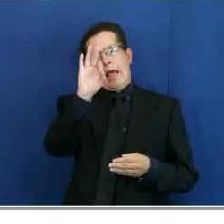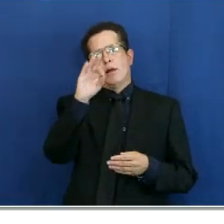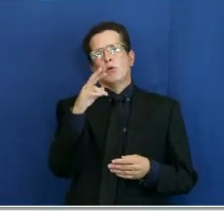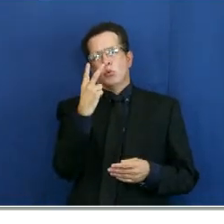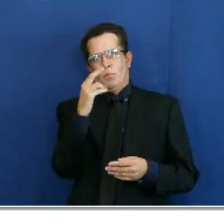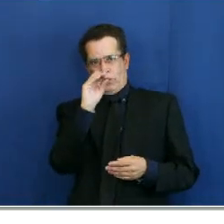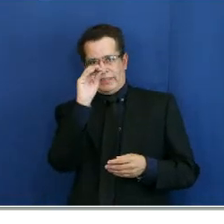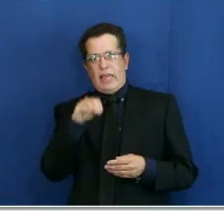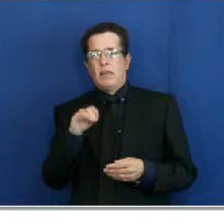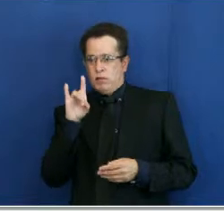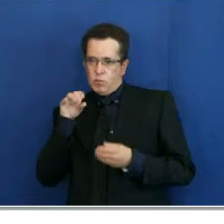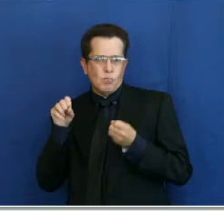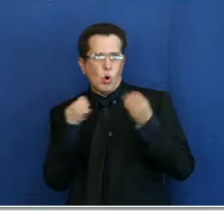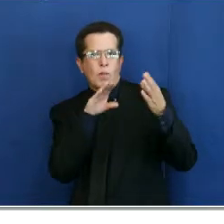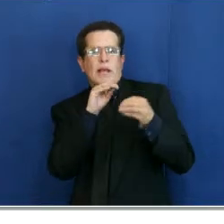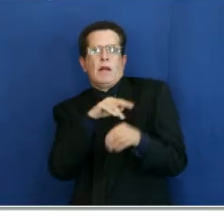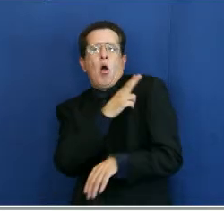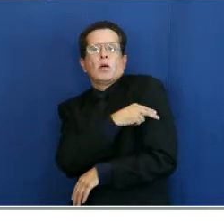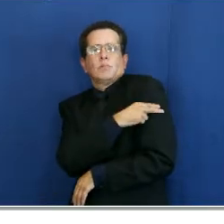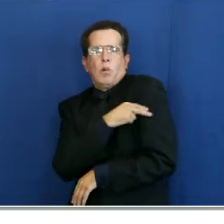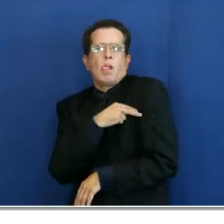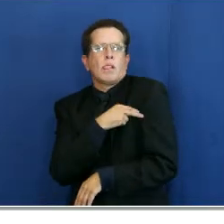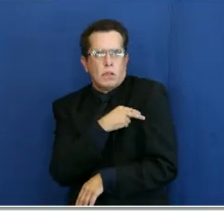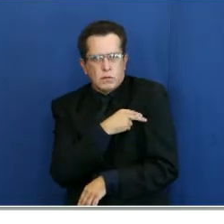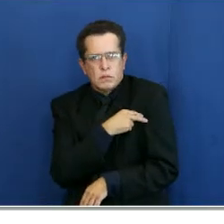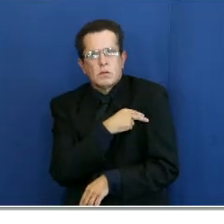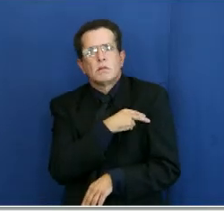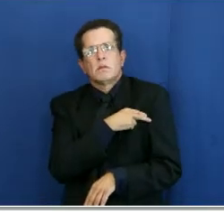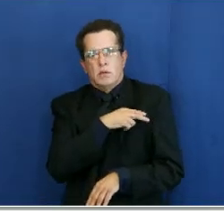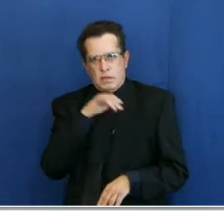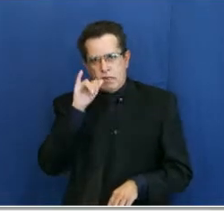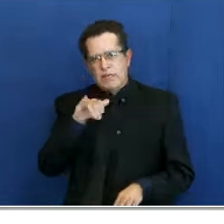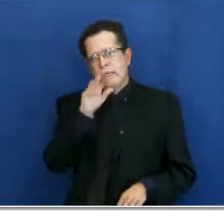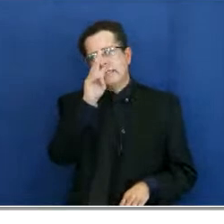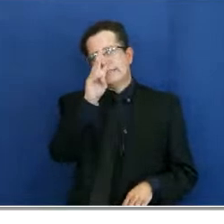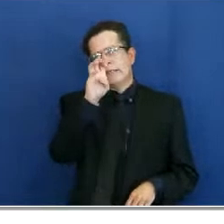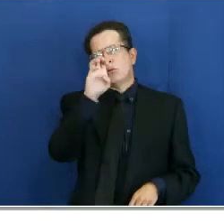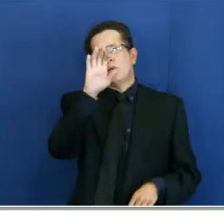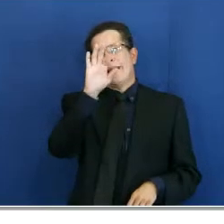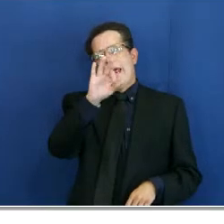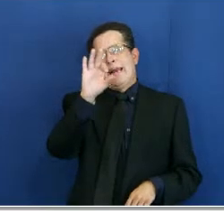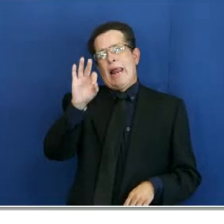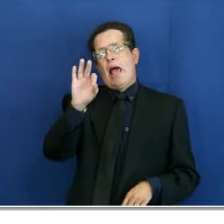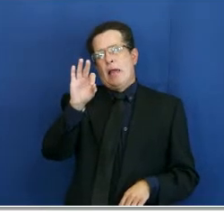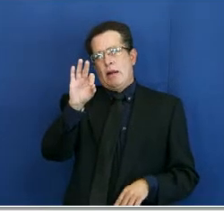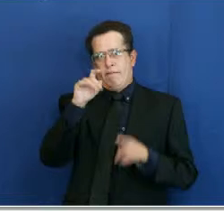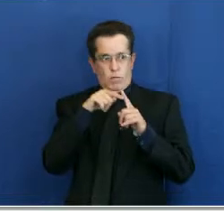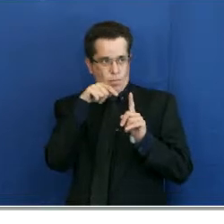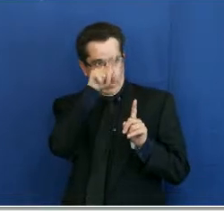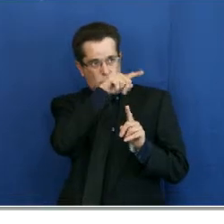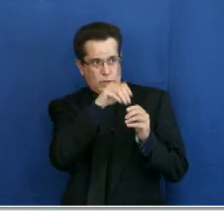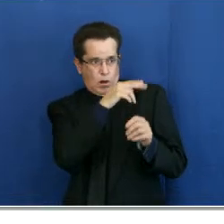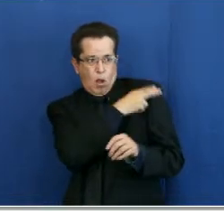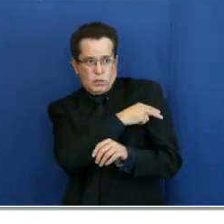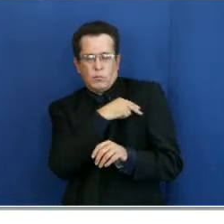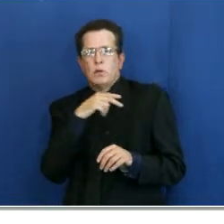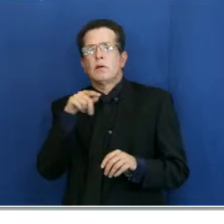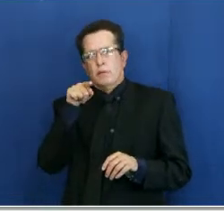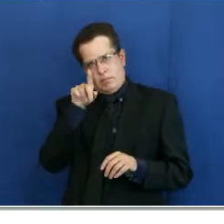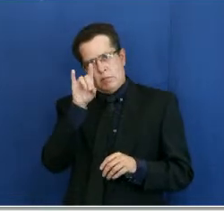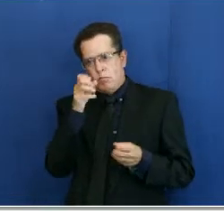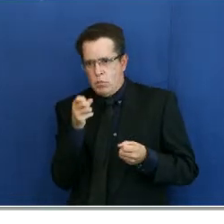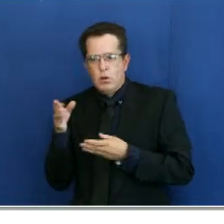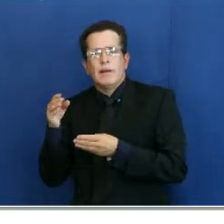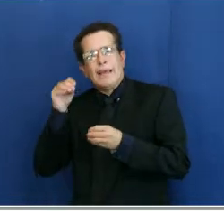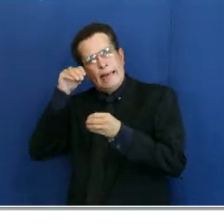cases, have been hospitalized, and the 699 of these hospitalized cases have been admitted